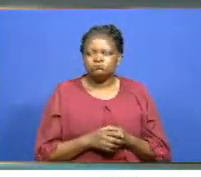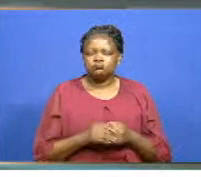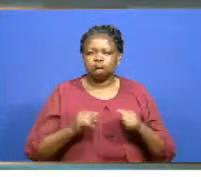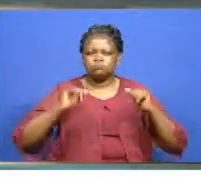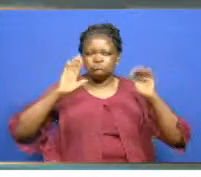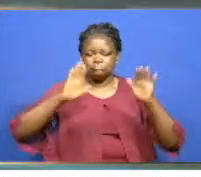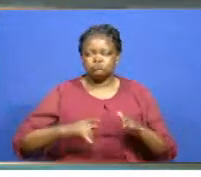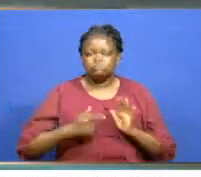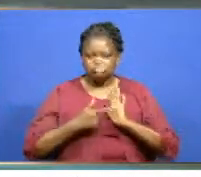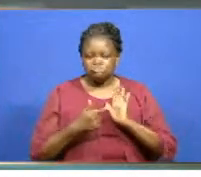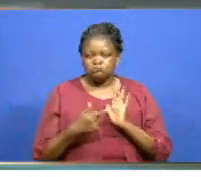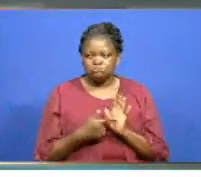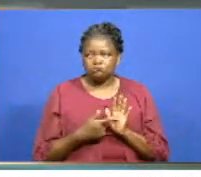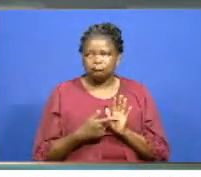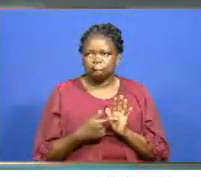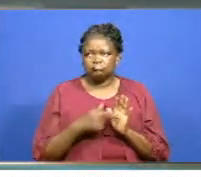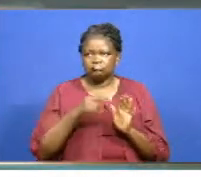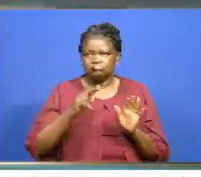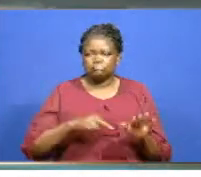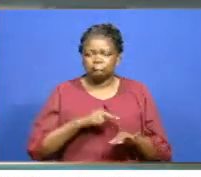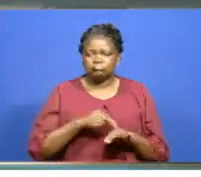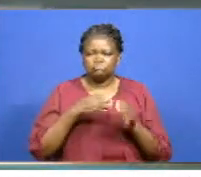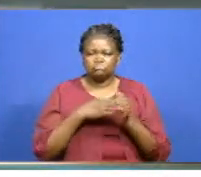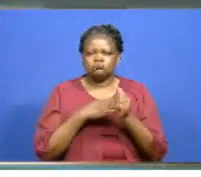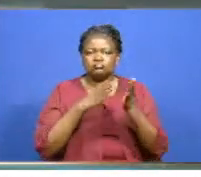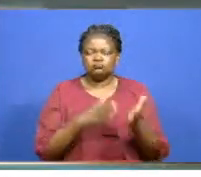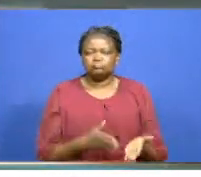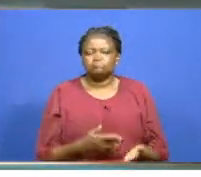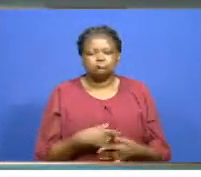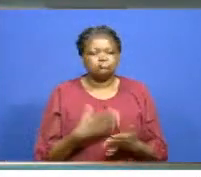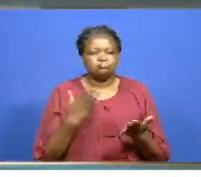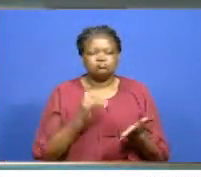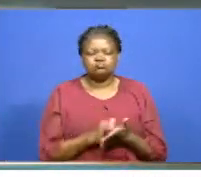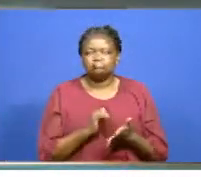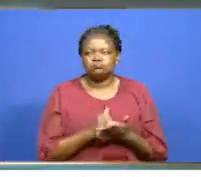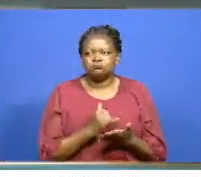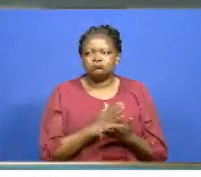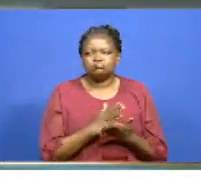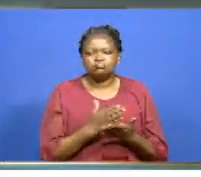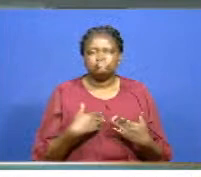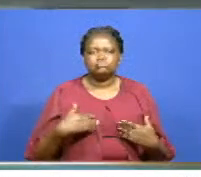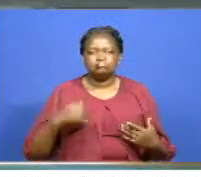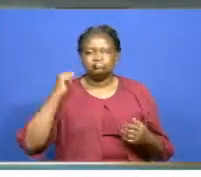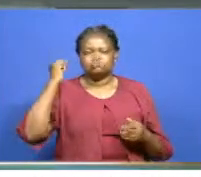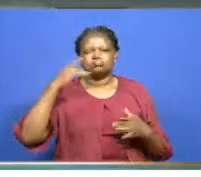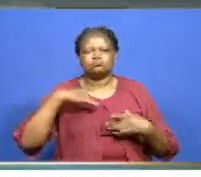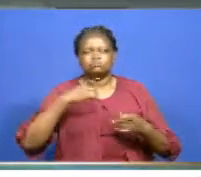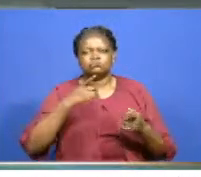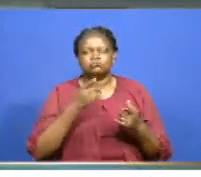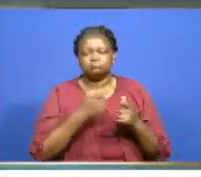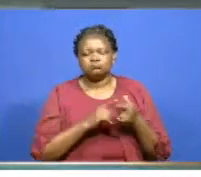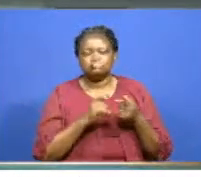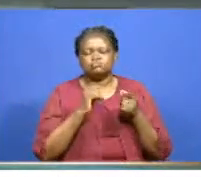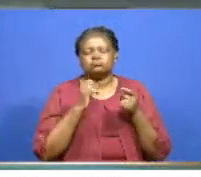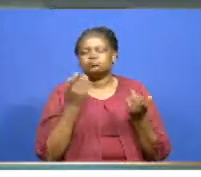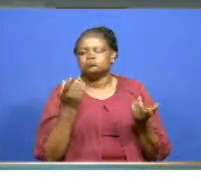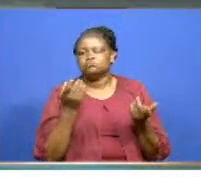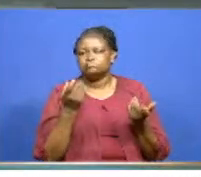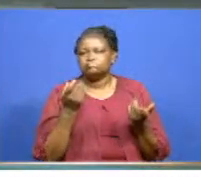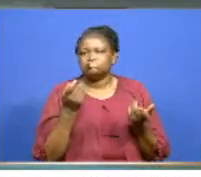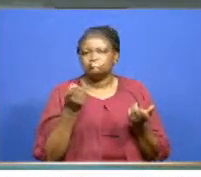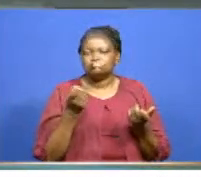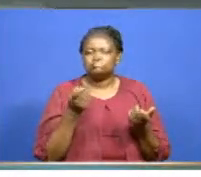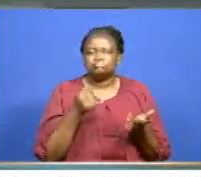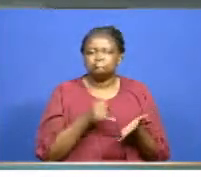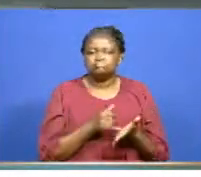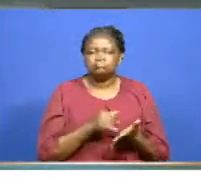campaigns to show the national leaders or whatever that, you know, we also have political interest, then even in terms of their engagement